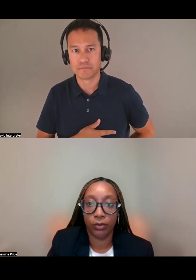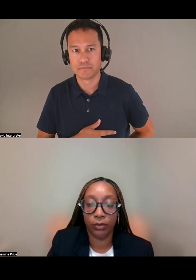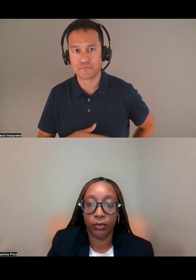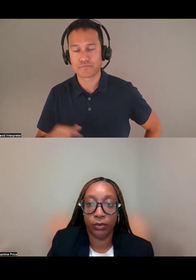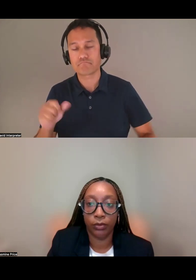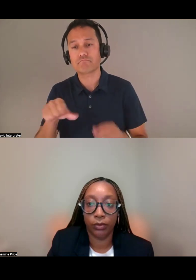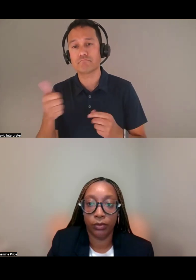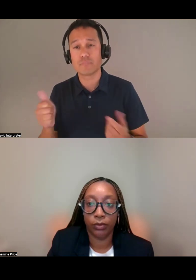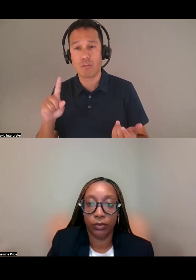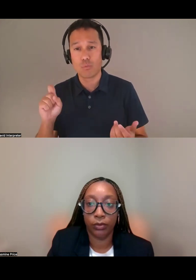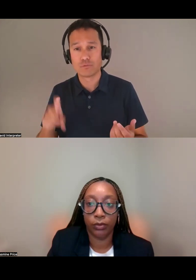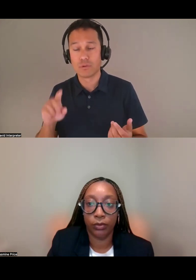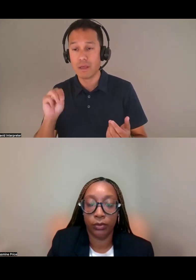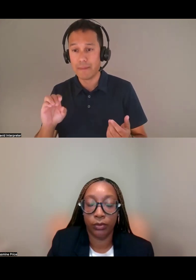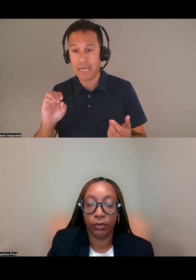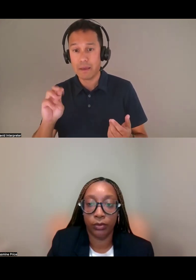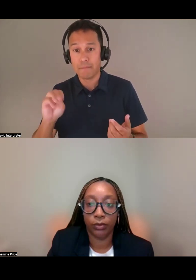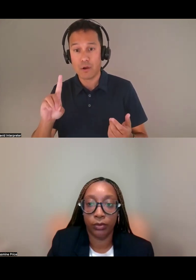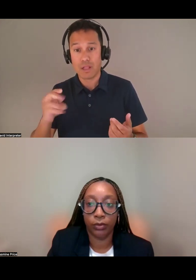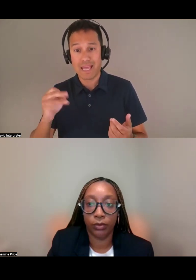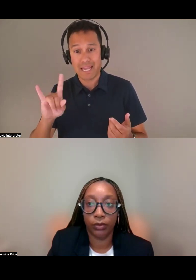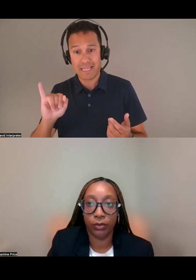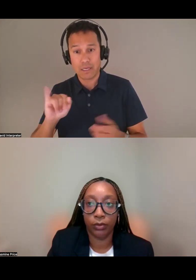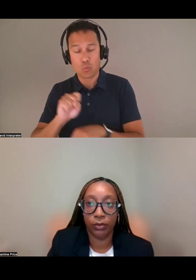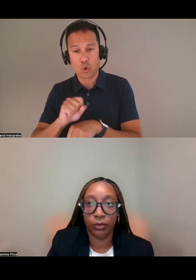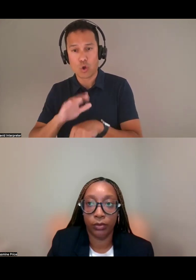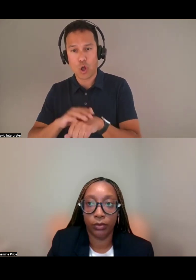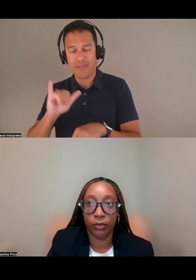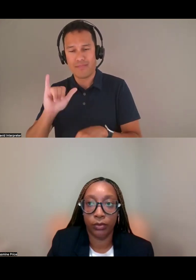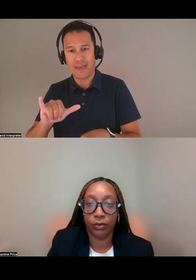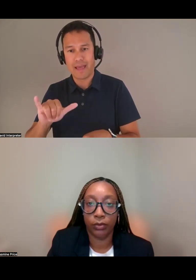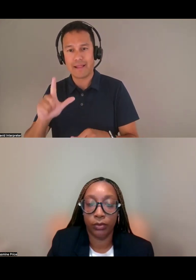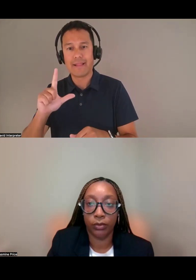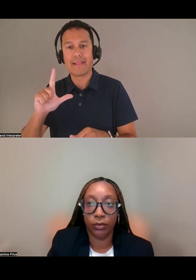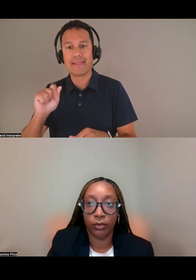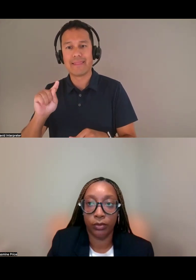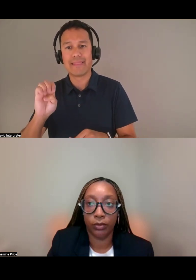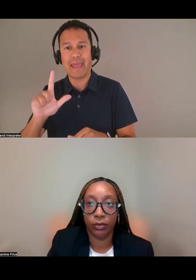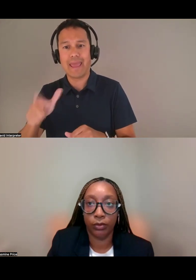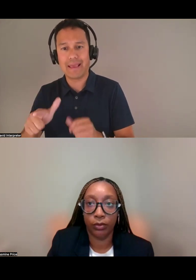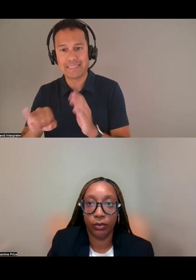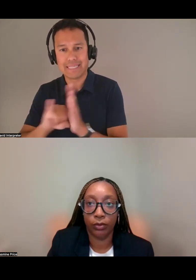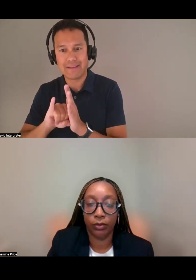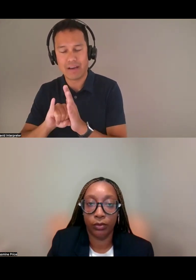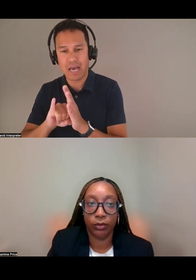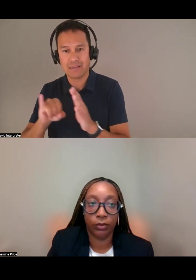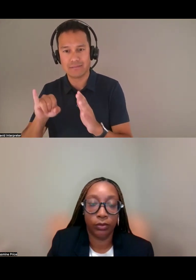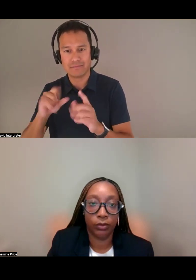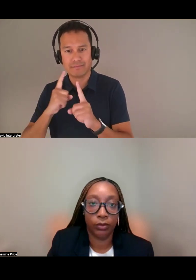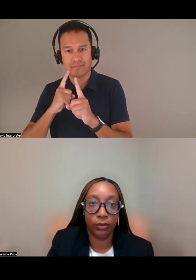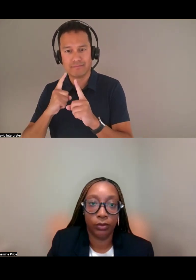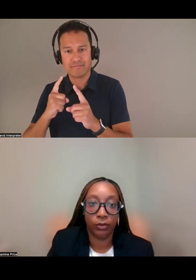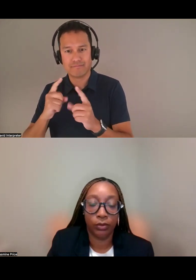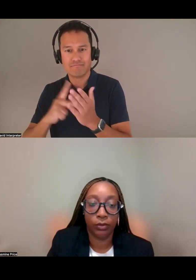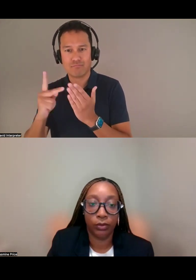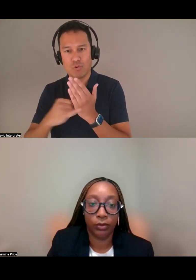Another question, is Maryland EHDI working on the late identified initiative that was recommended about 2 years ago? If yes, can you expand